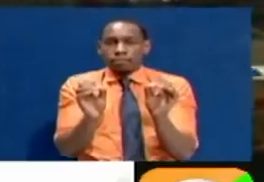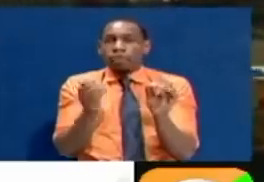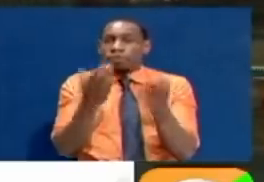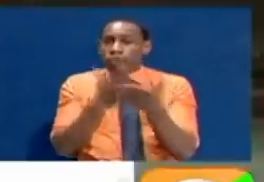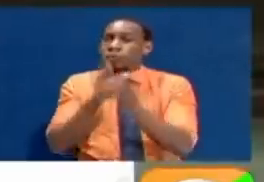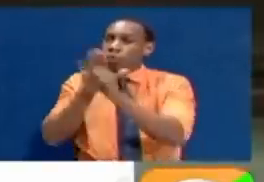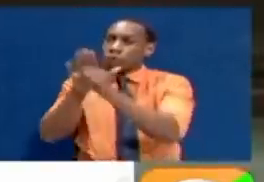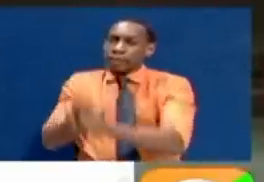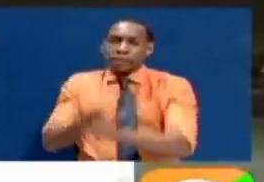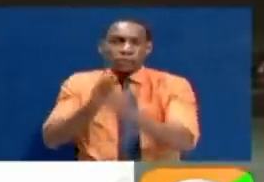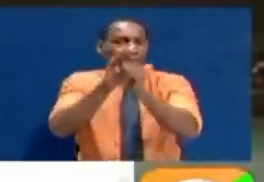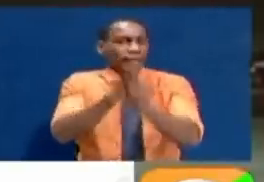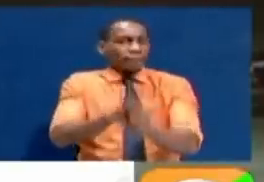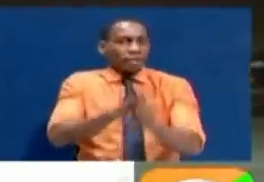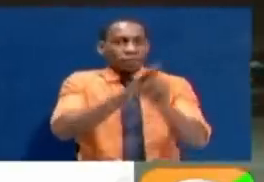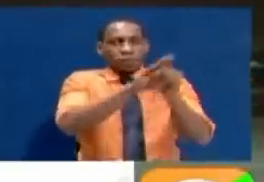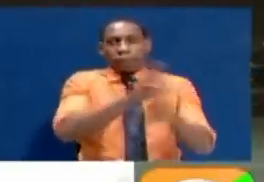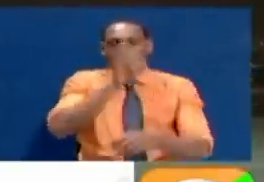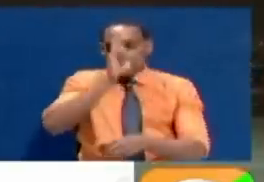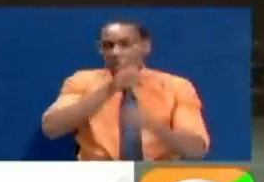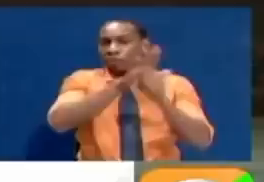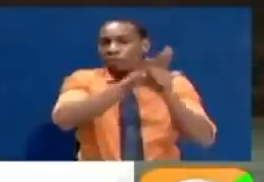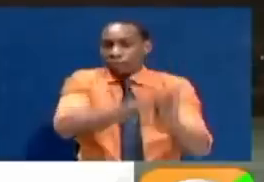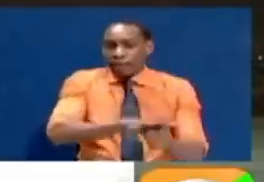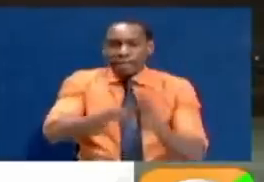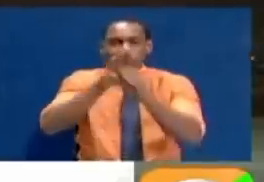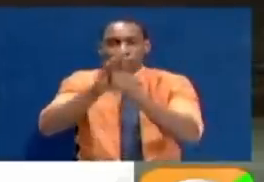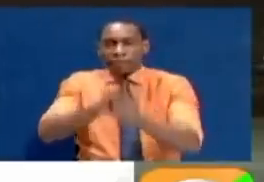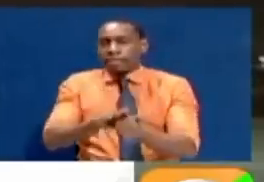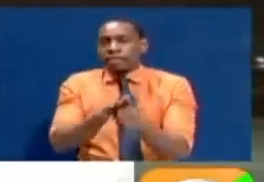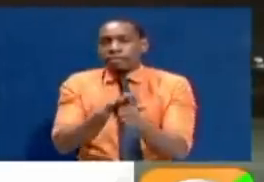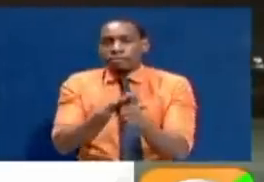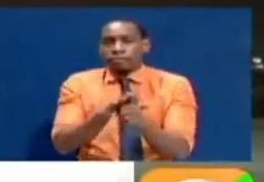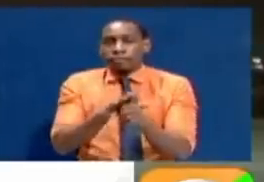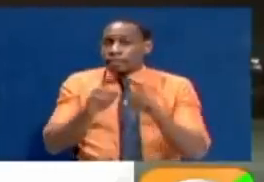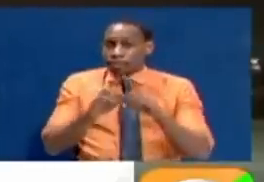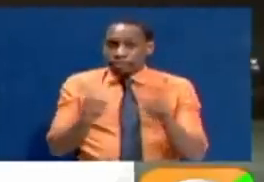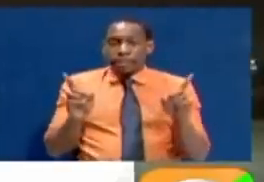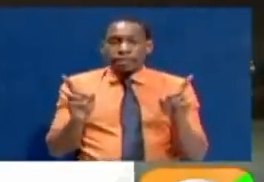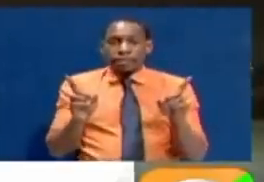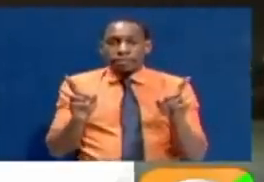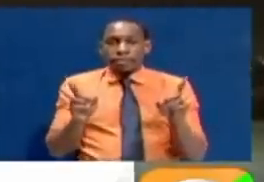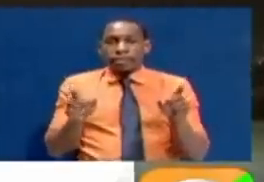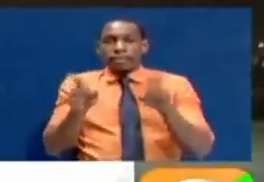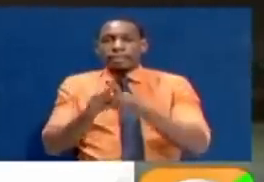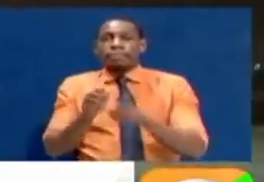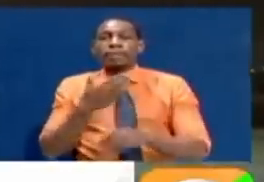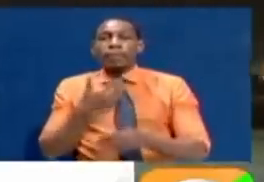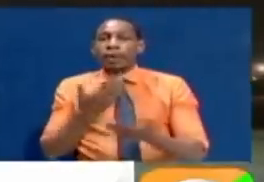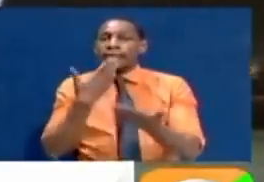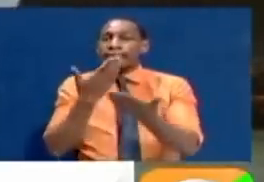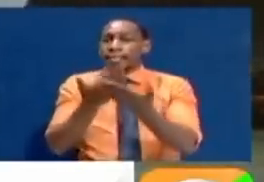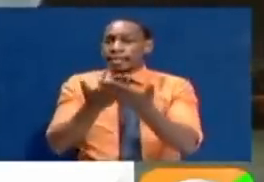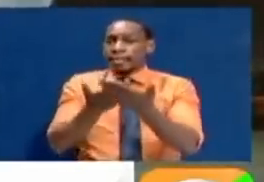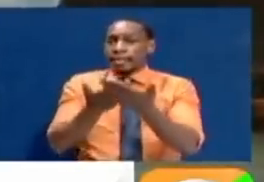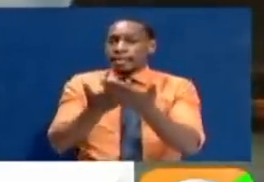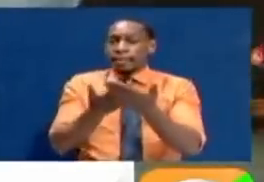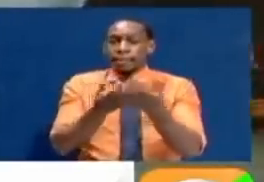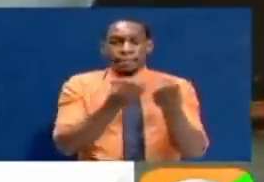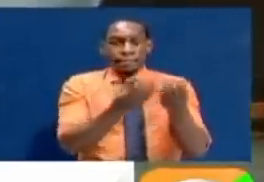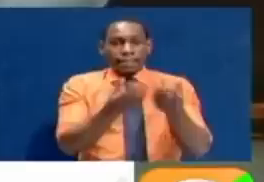harassment here and there with the police and everything. But we also want to thank the